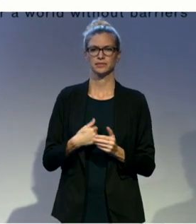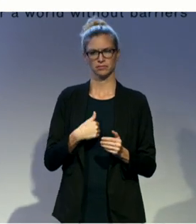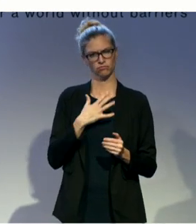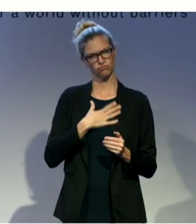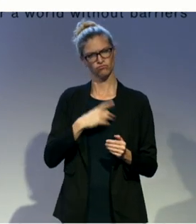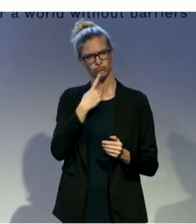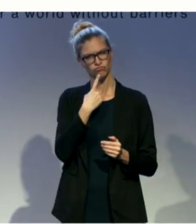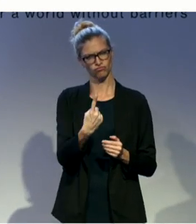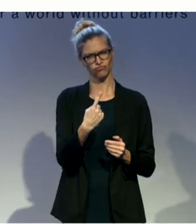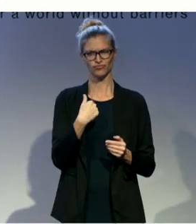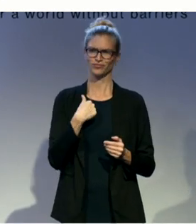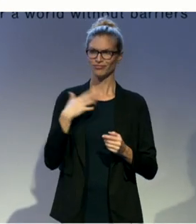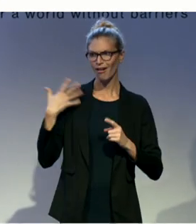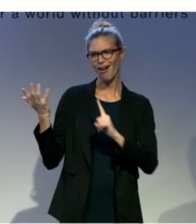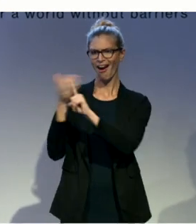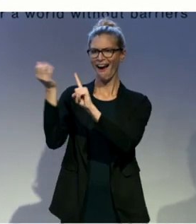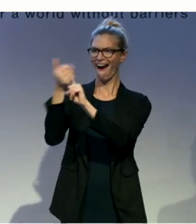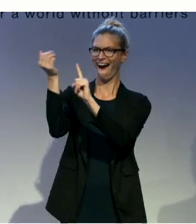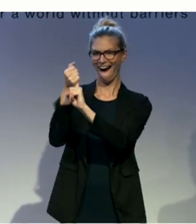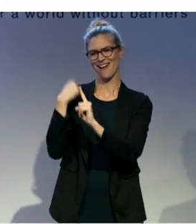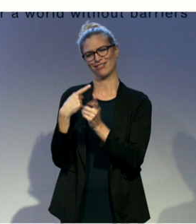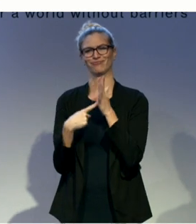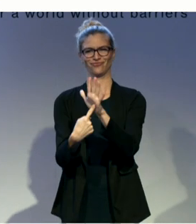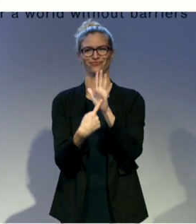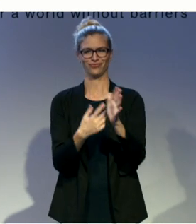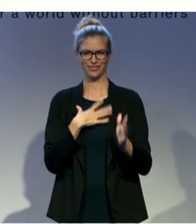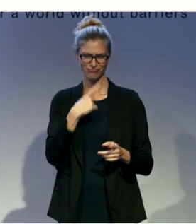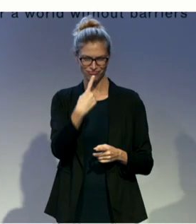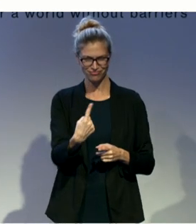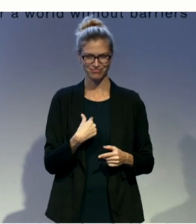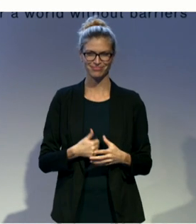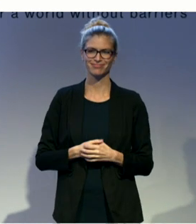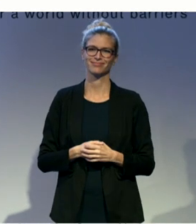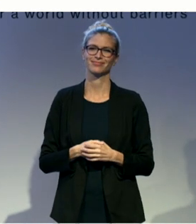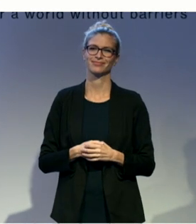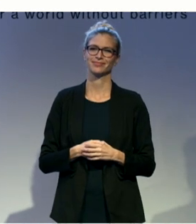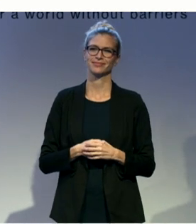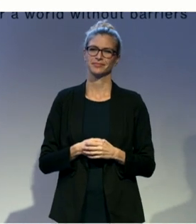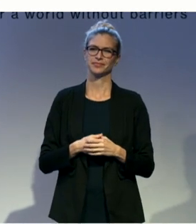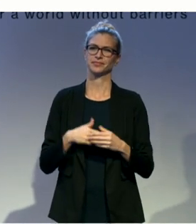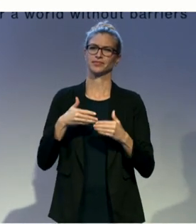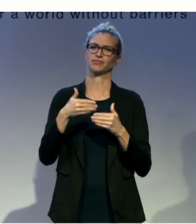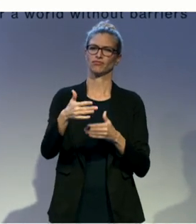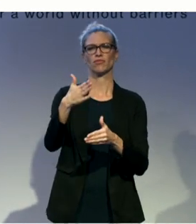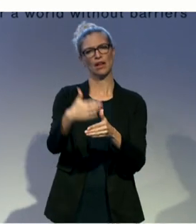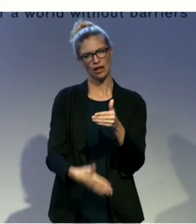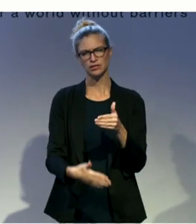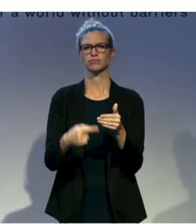success stories, and finally I'll tell you about our hopes